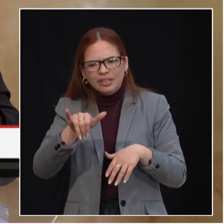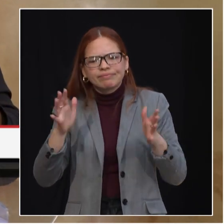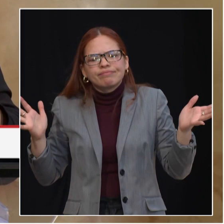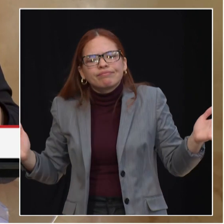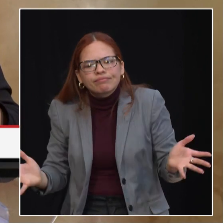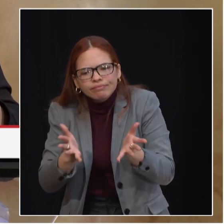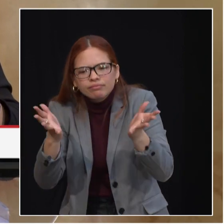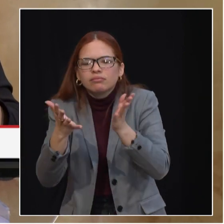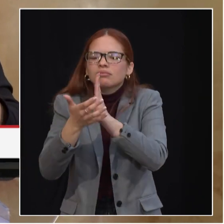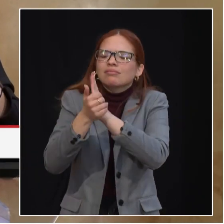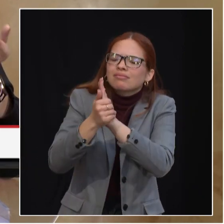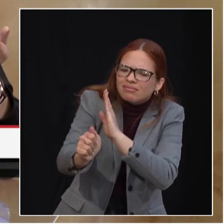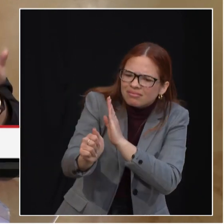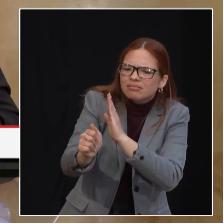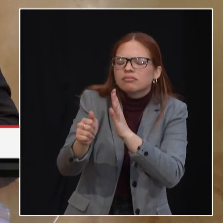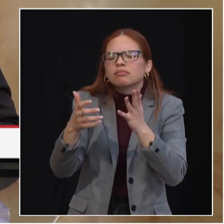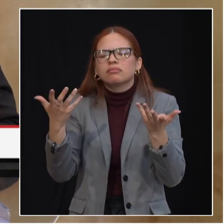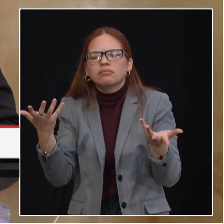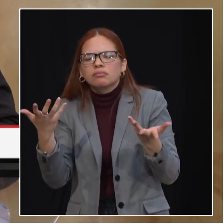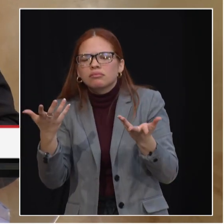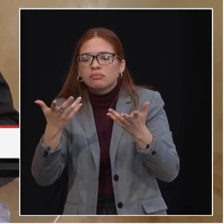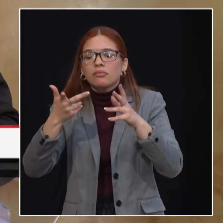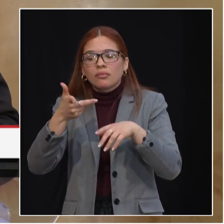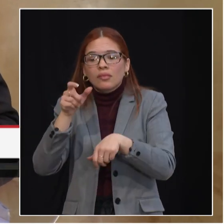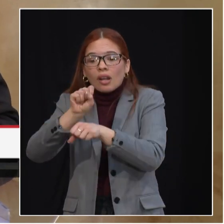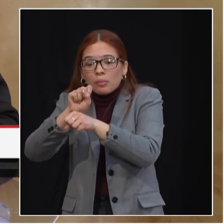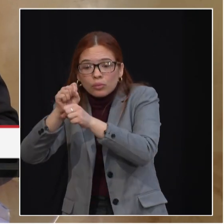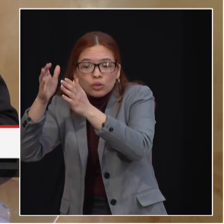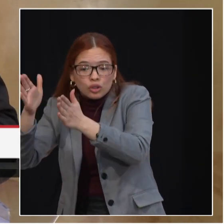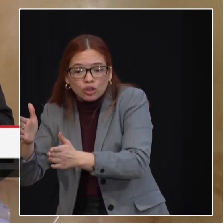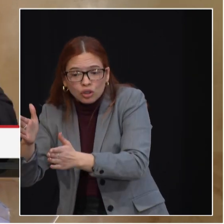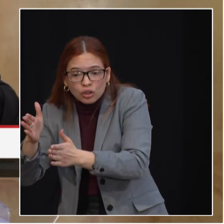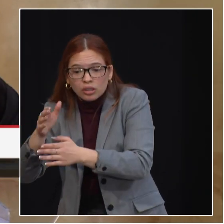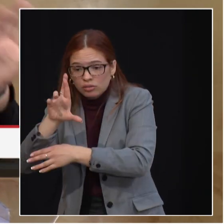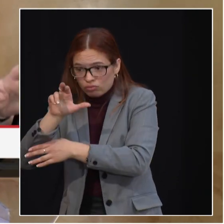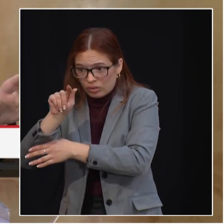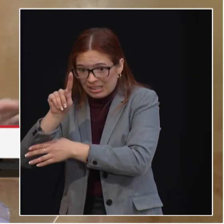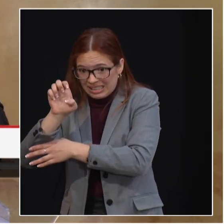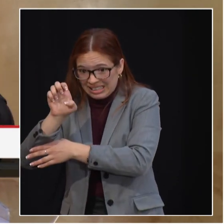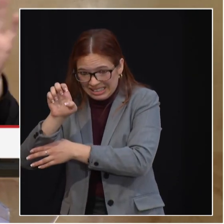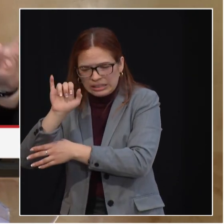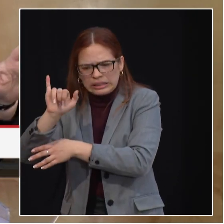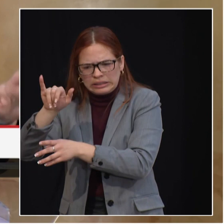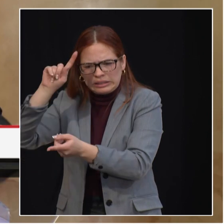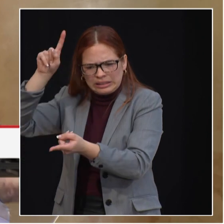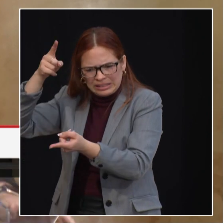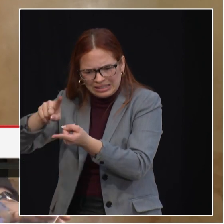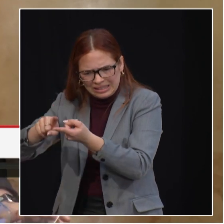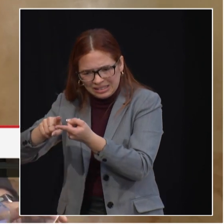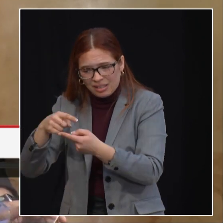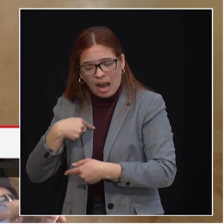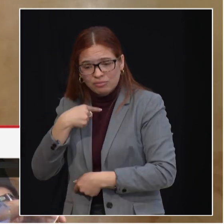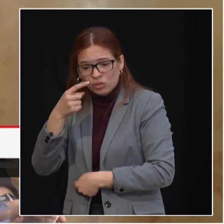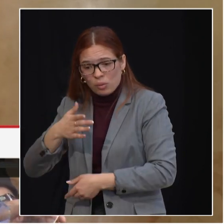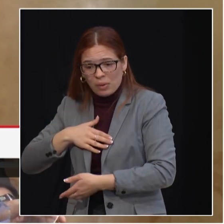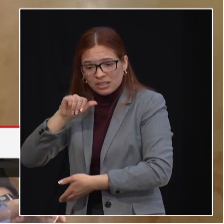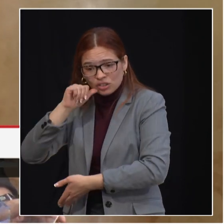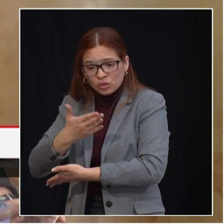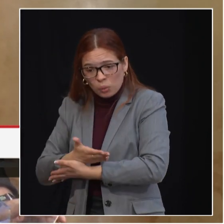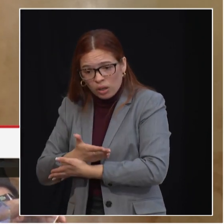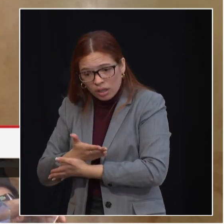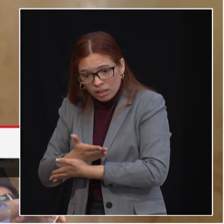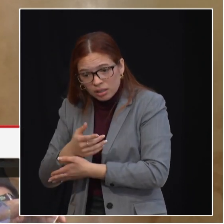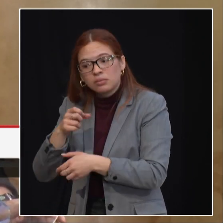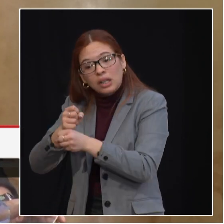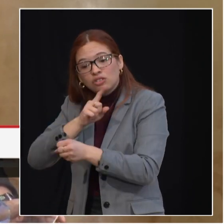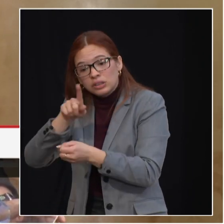the unemployment rate. So Mayor, you said something, and I've been saying it to everybody, said it to my daughter, I told her to write it down. I said, you know how you